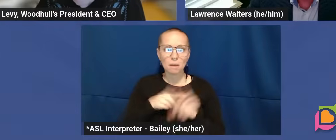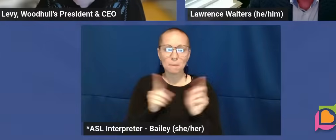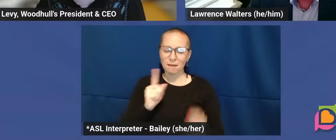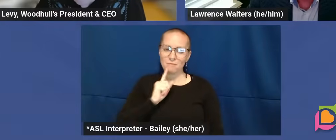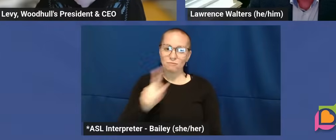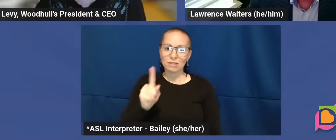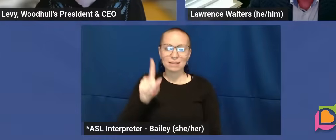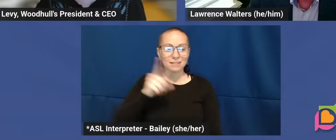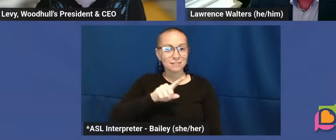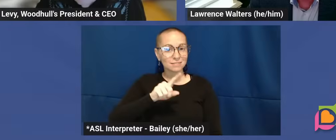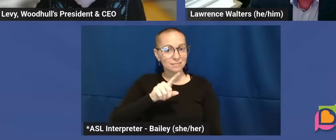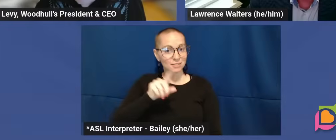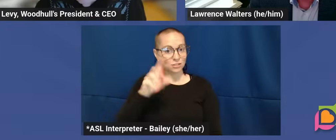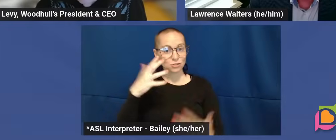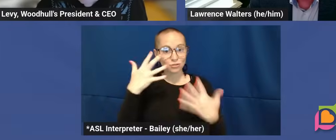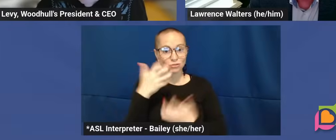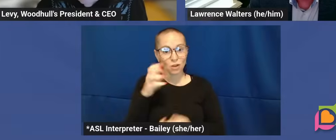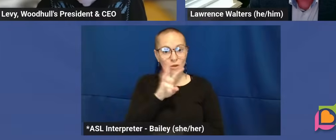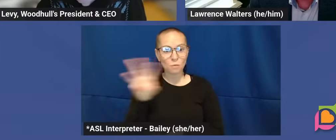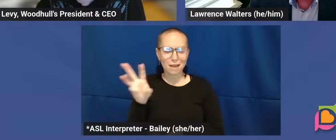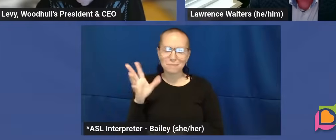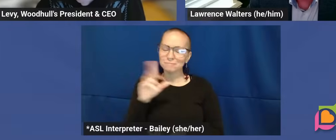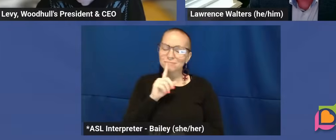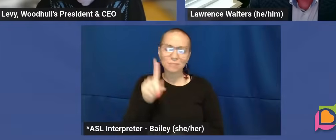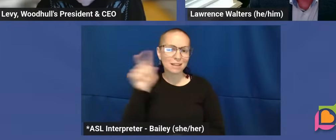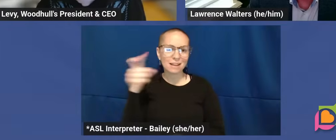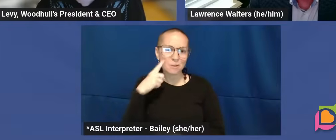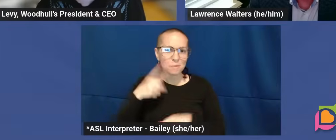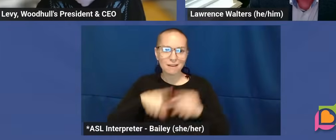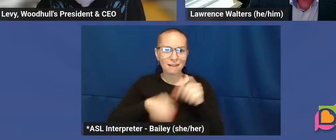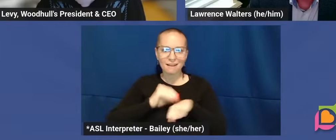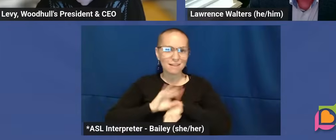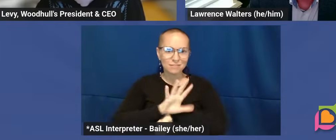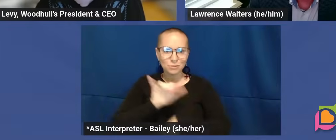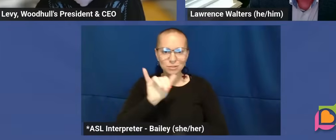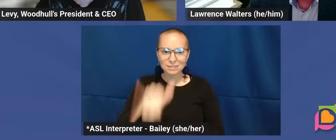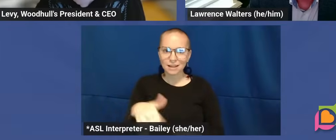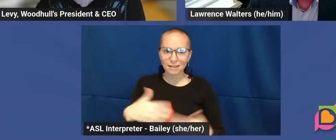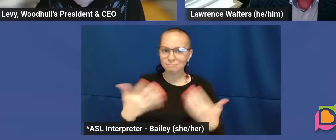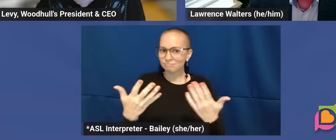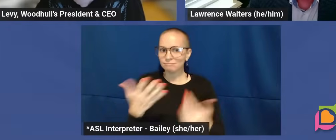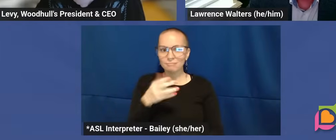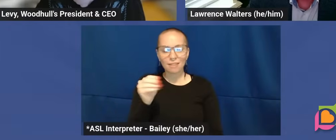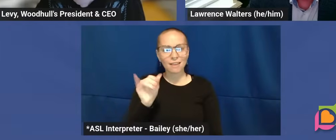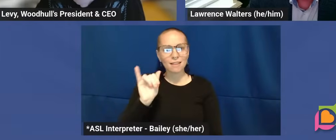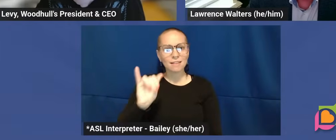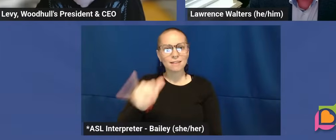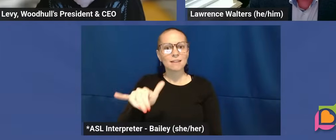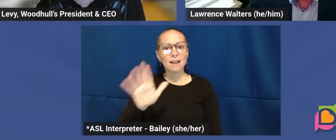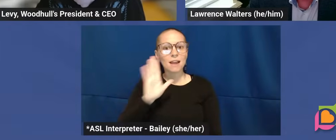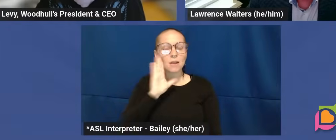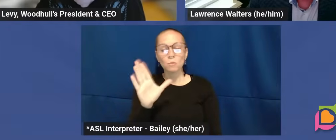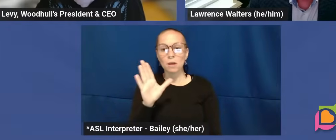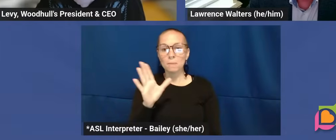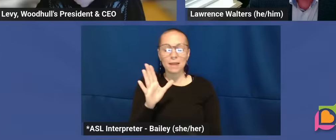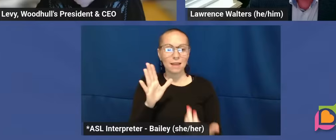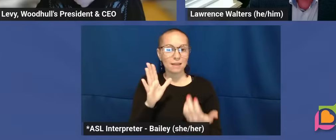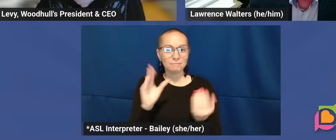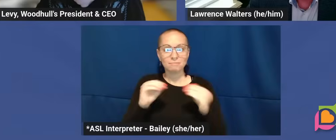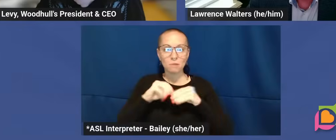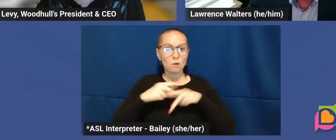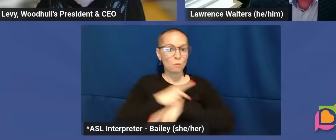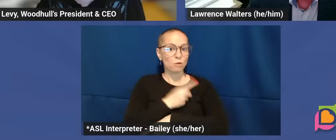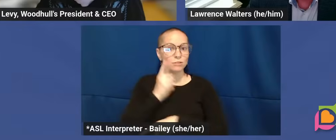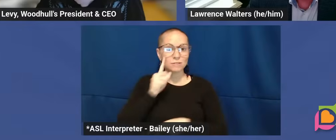government is not likely going to be able to have any influence on what happens there. And it's going to be a breeding ground for